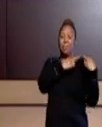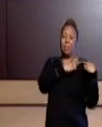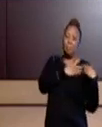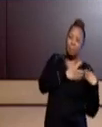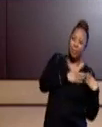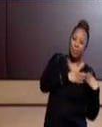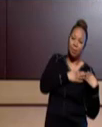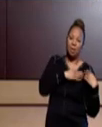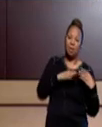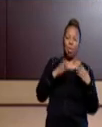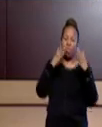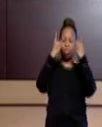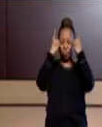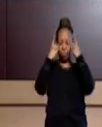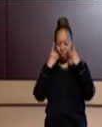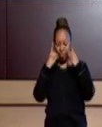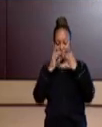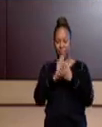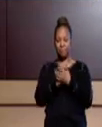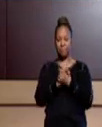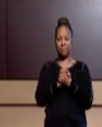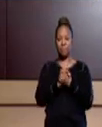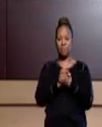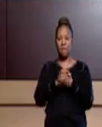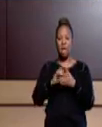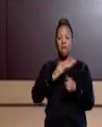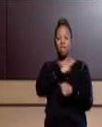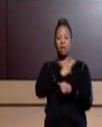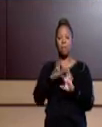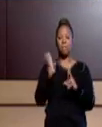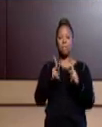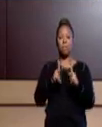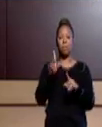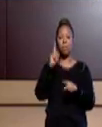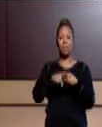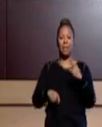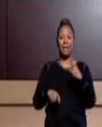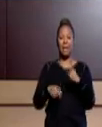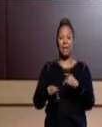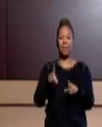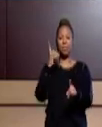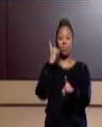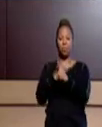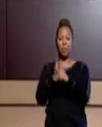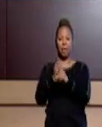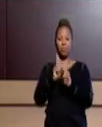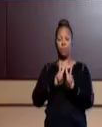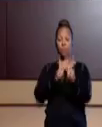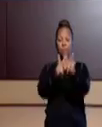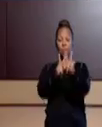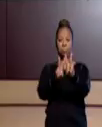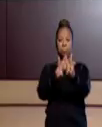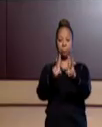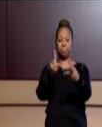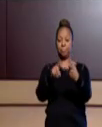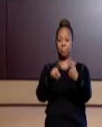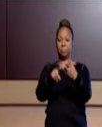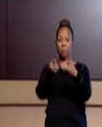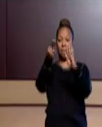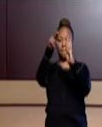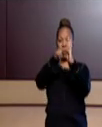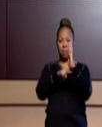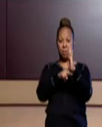I feel the grief. I feel sorry for people who can't have the proper funeral, can't have the proper